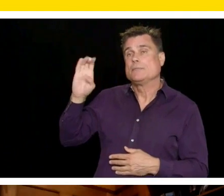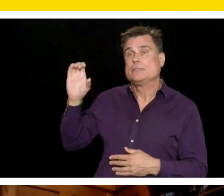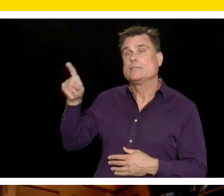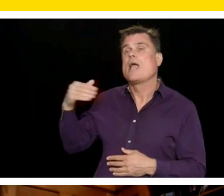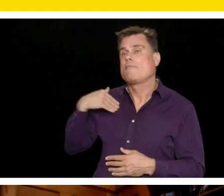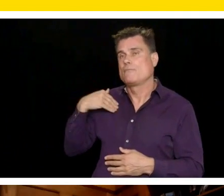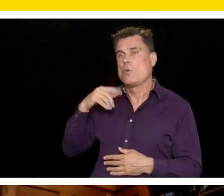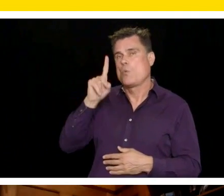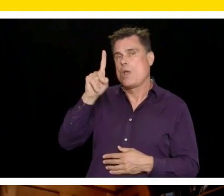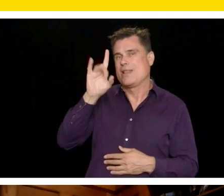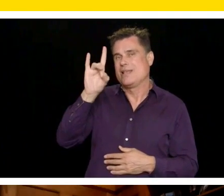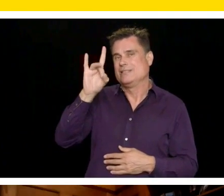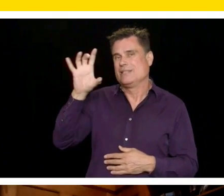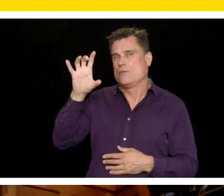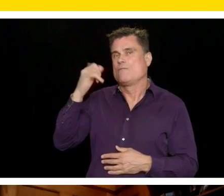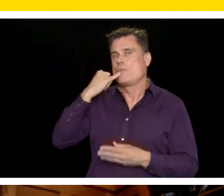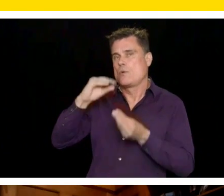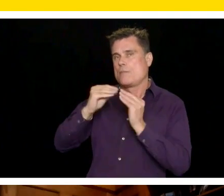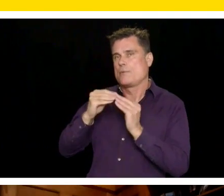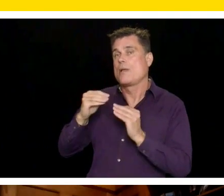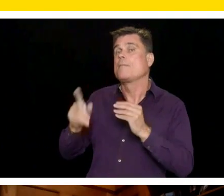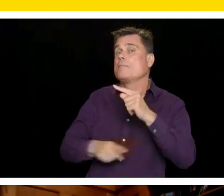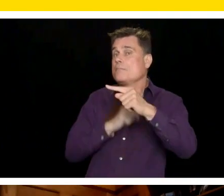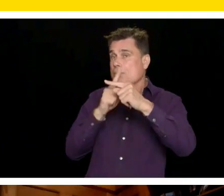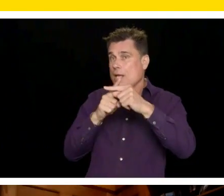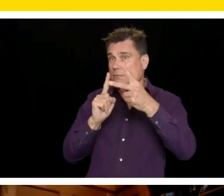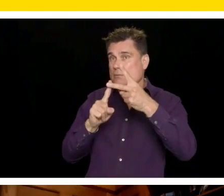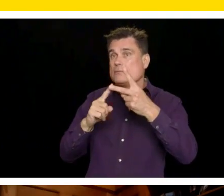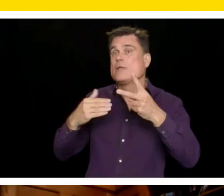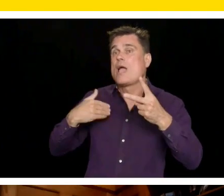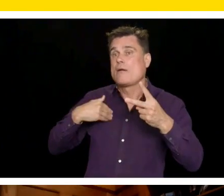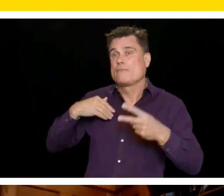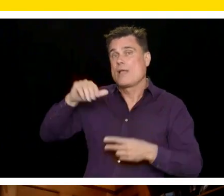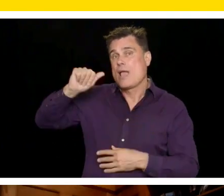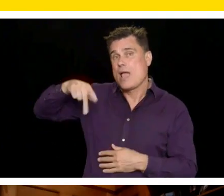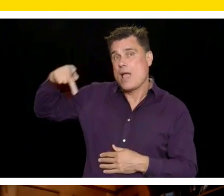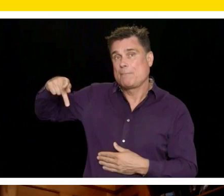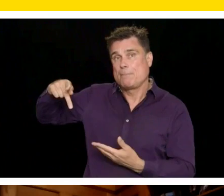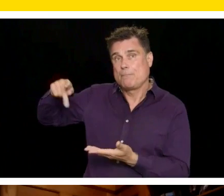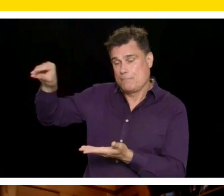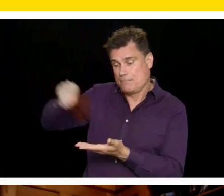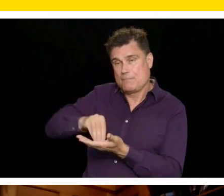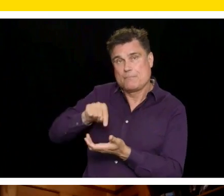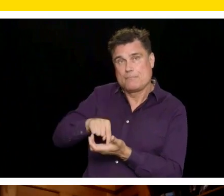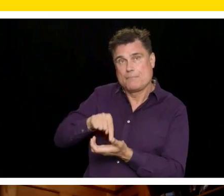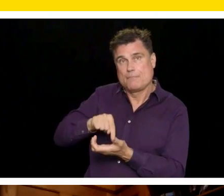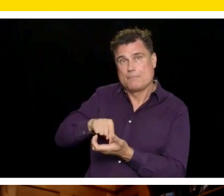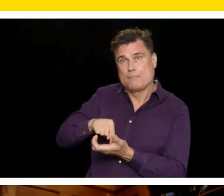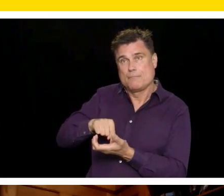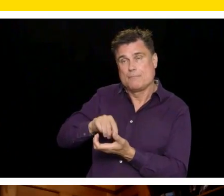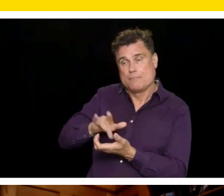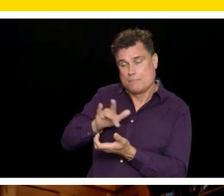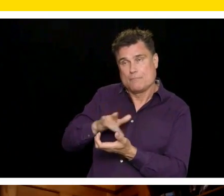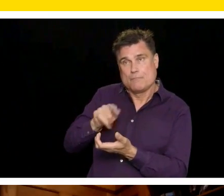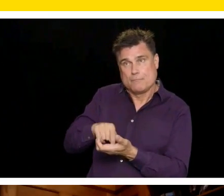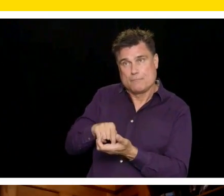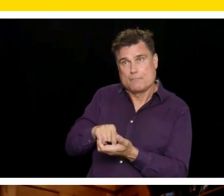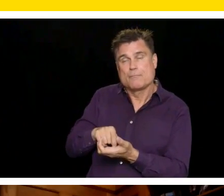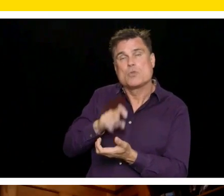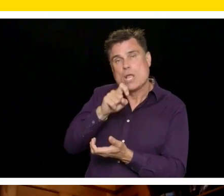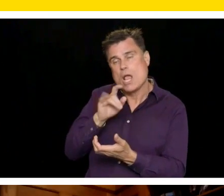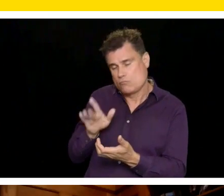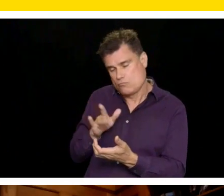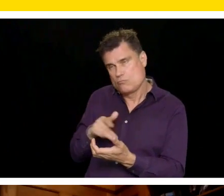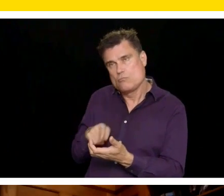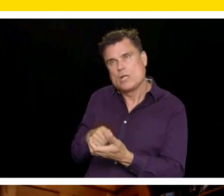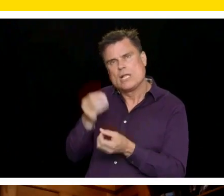that can help develop your COVID-19 safety plan. And so the app will guide you through a 6-step process to outline your policies, guidelines,